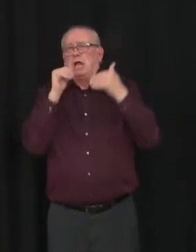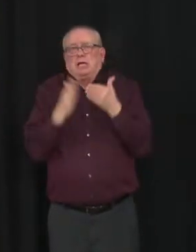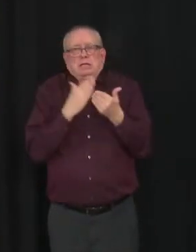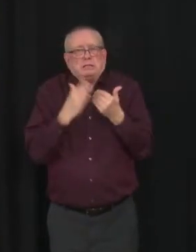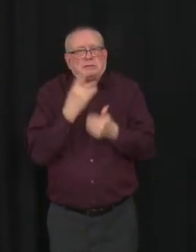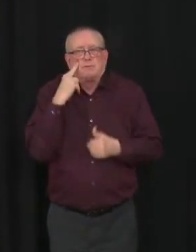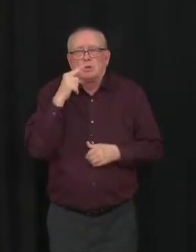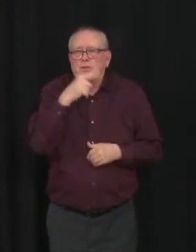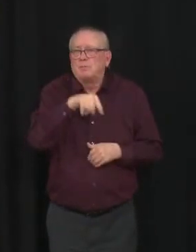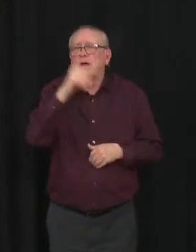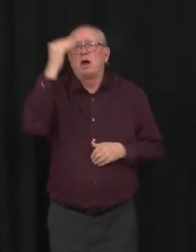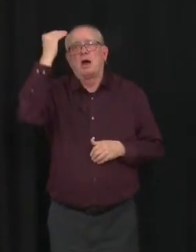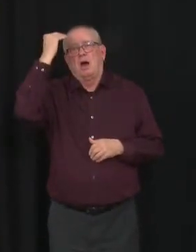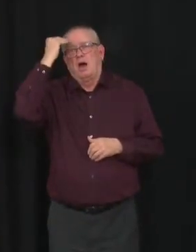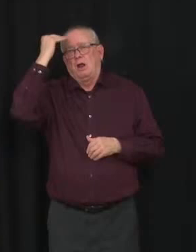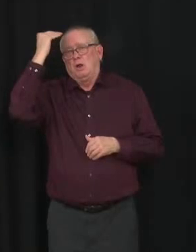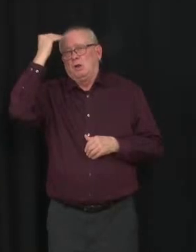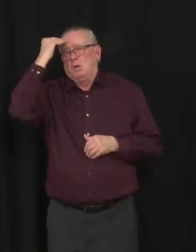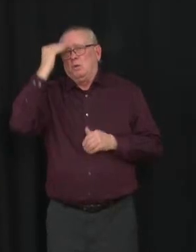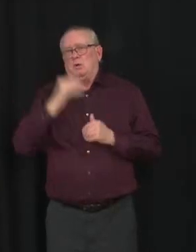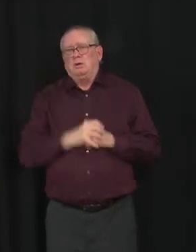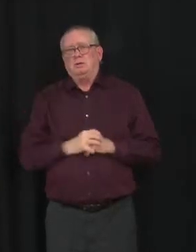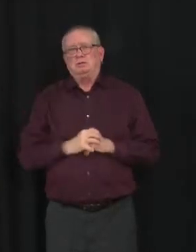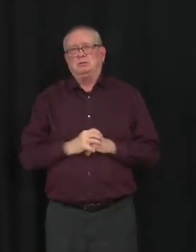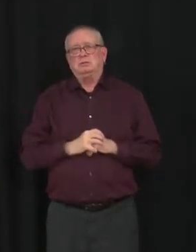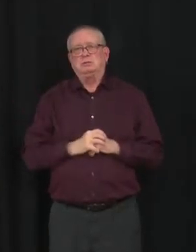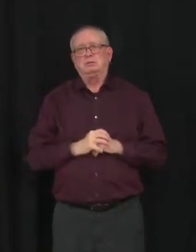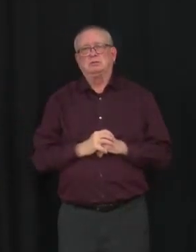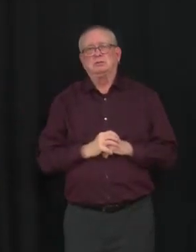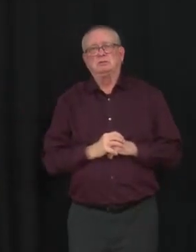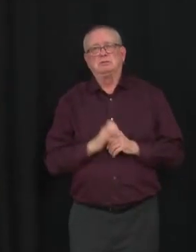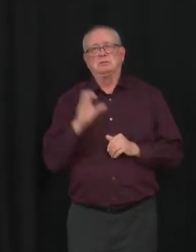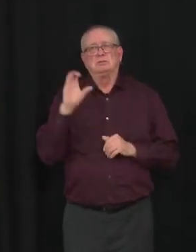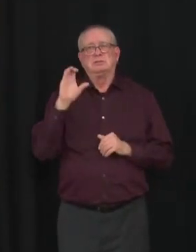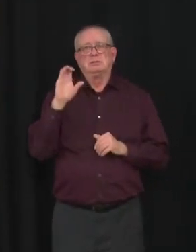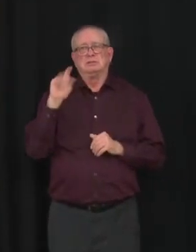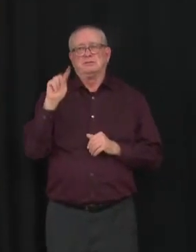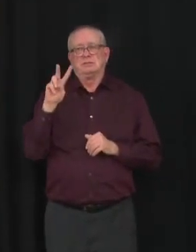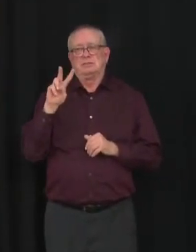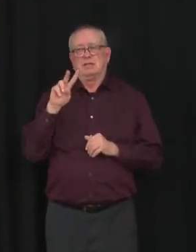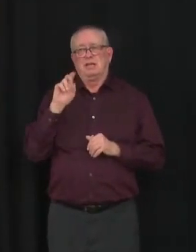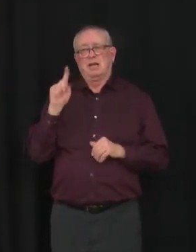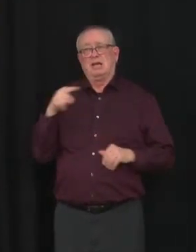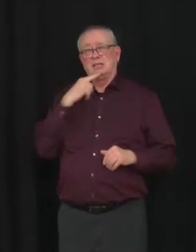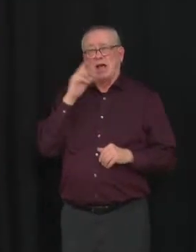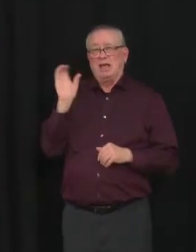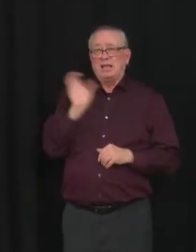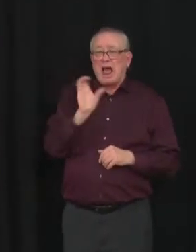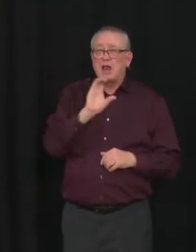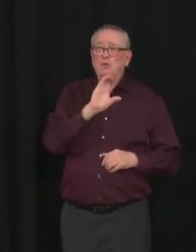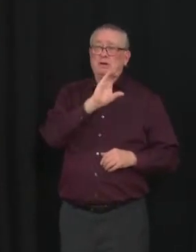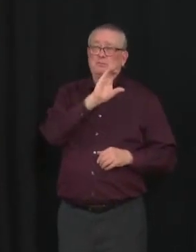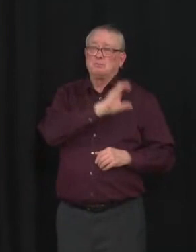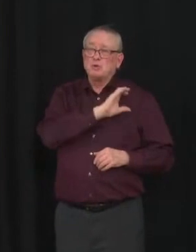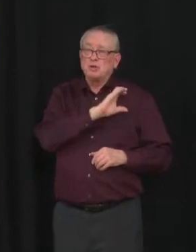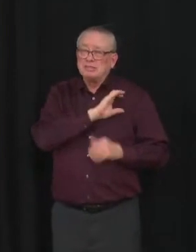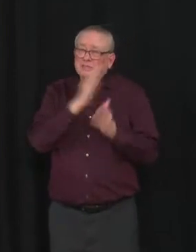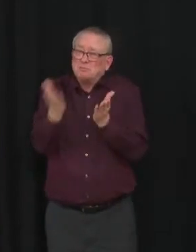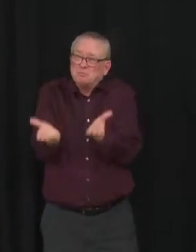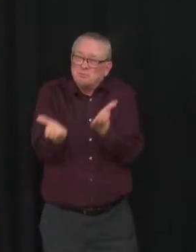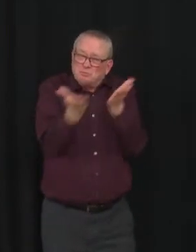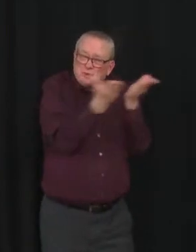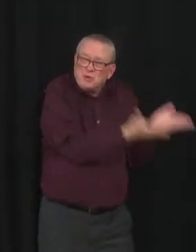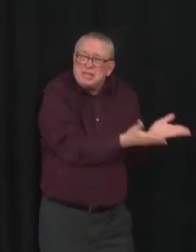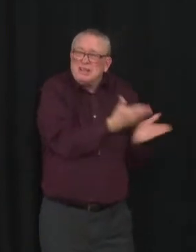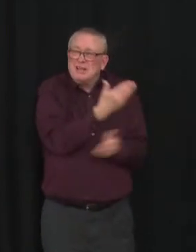challenges. Should Calgary Police be doing this type of work? And they're of course not trained to do so. And some have said that you need to